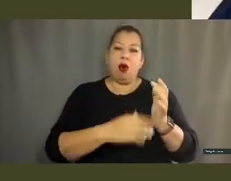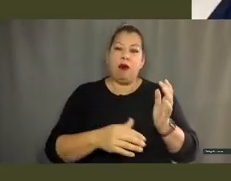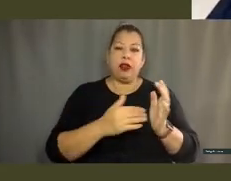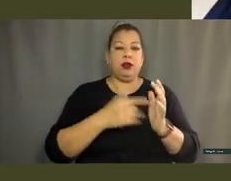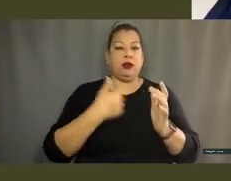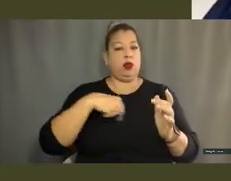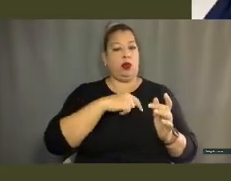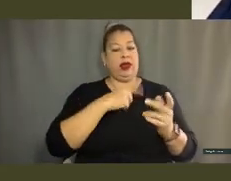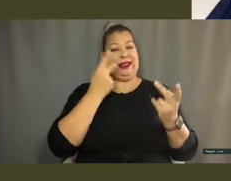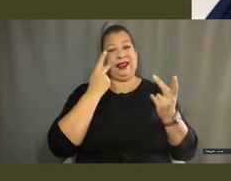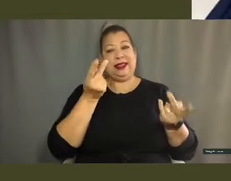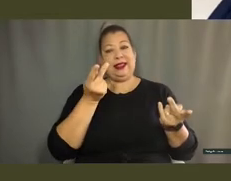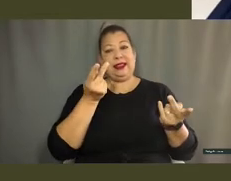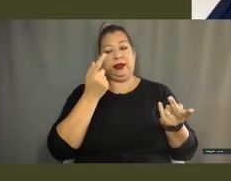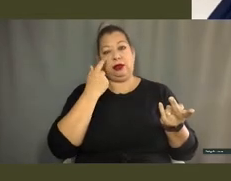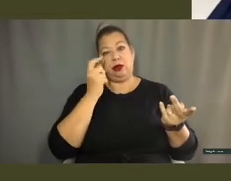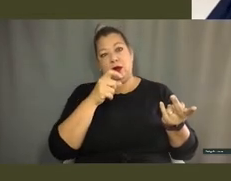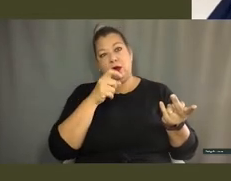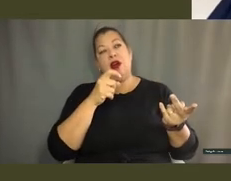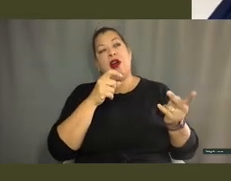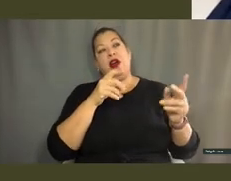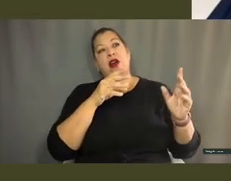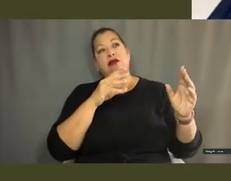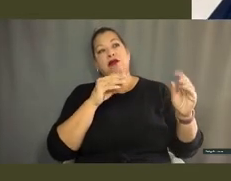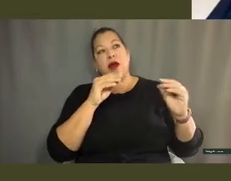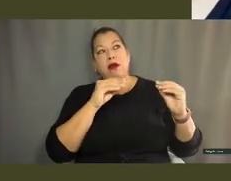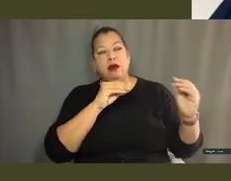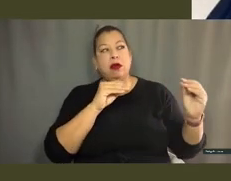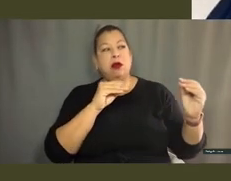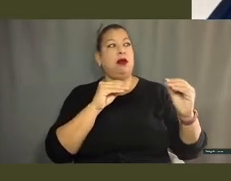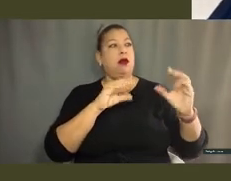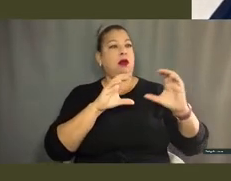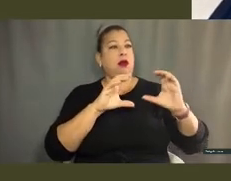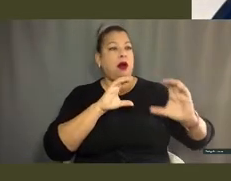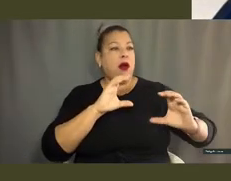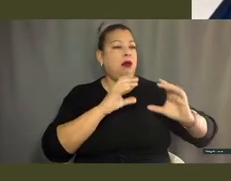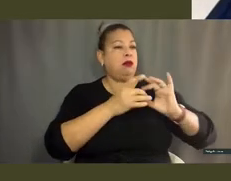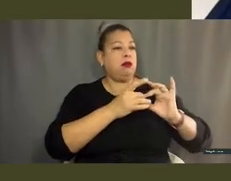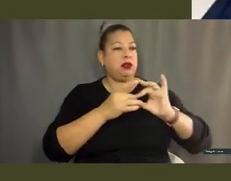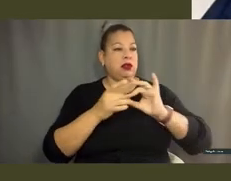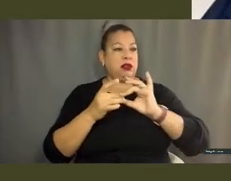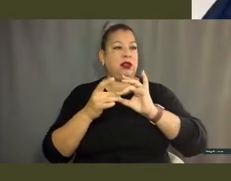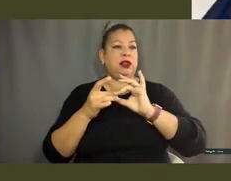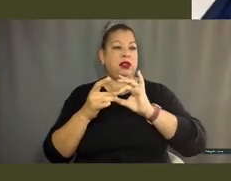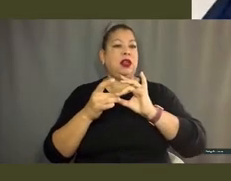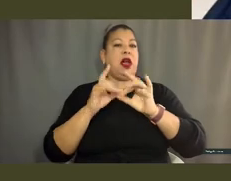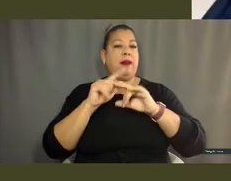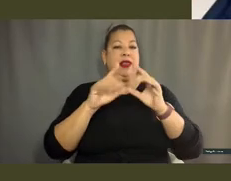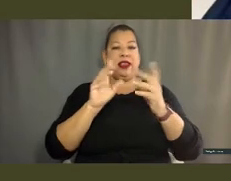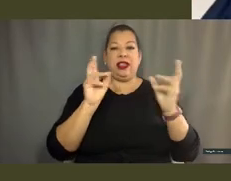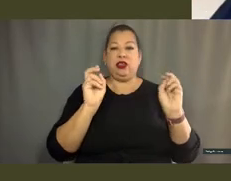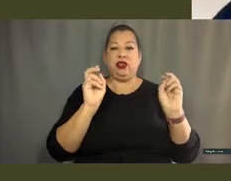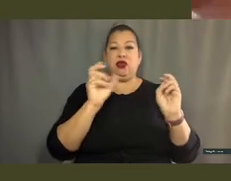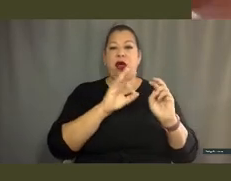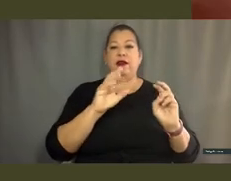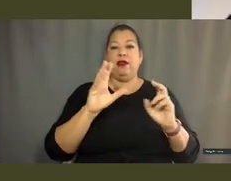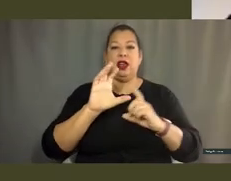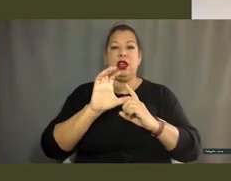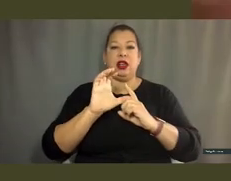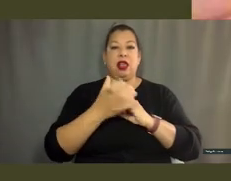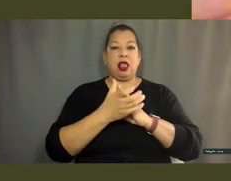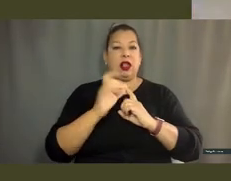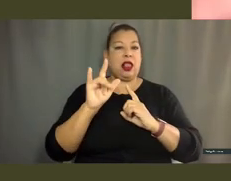see a conversation on the issue of climate as, you know, on the one